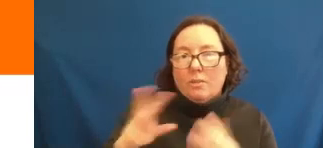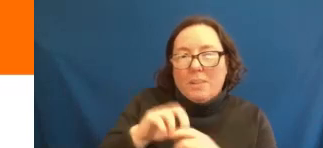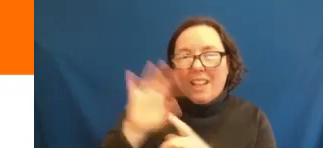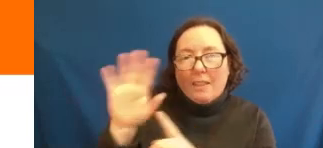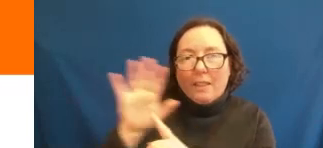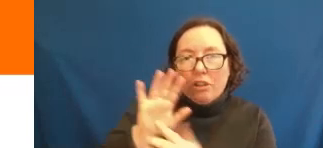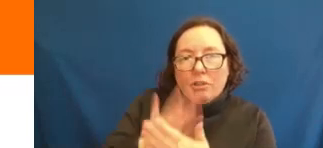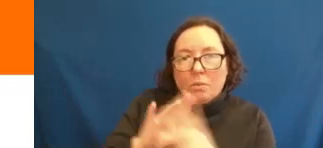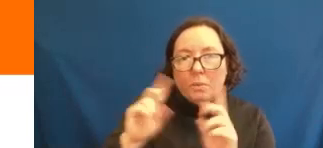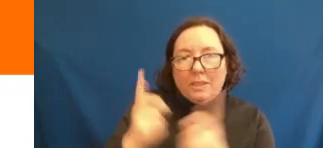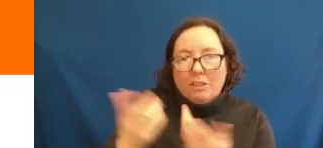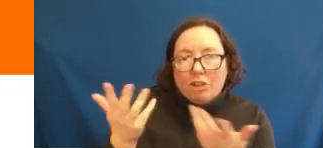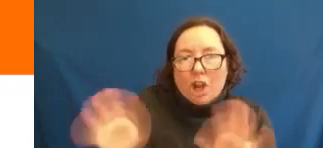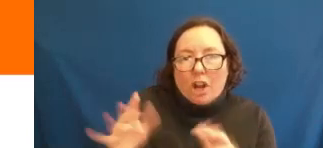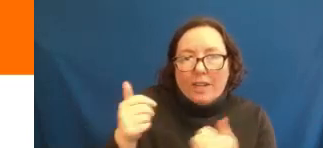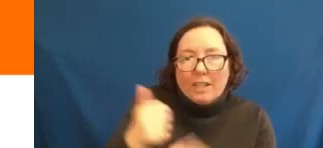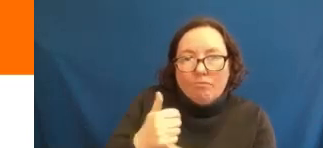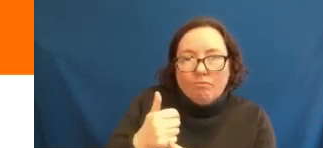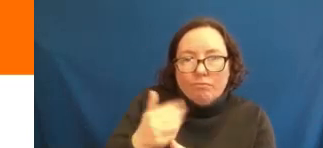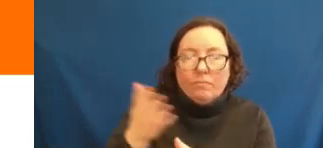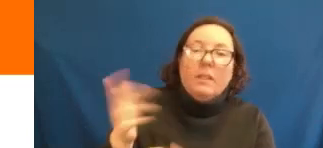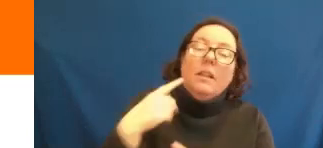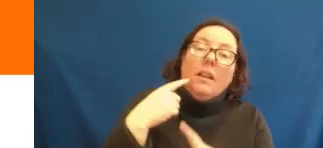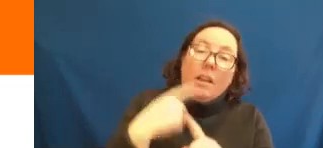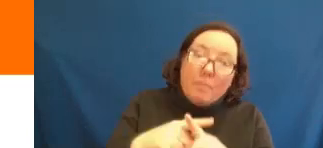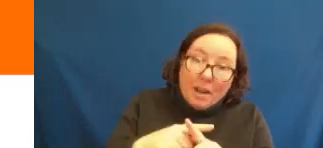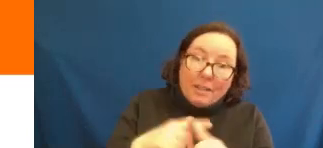district, as well as